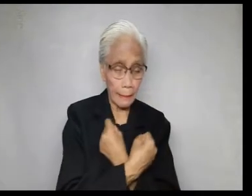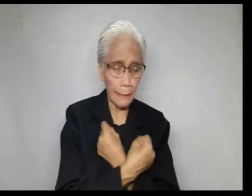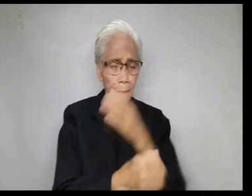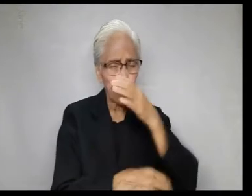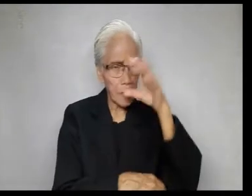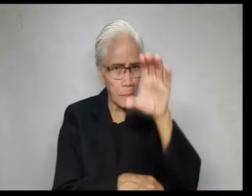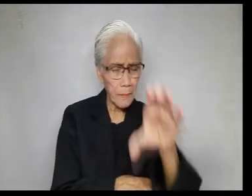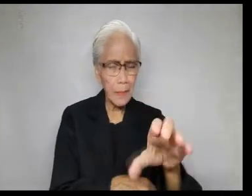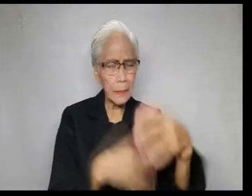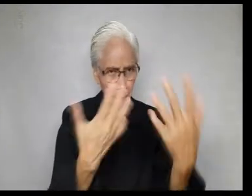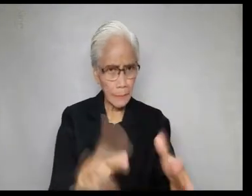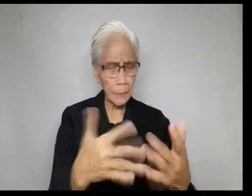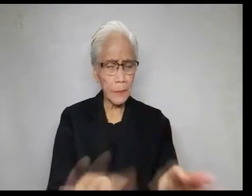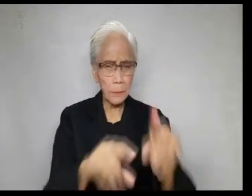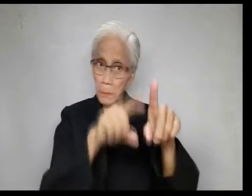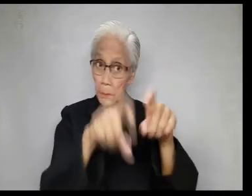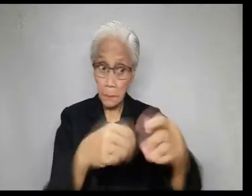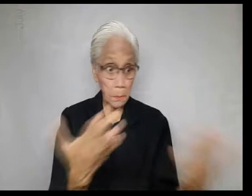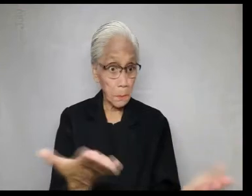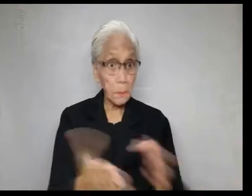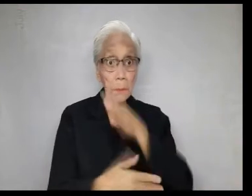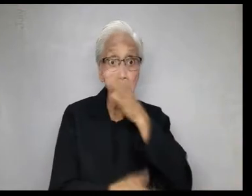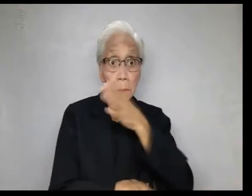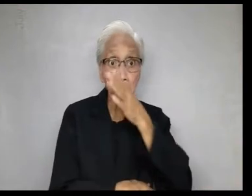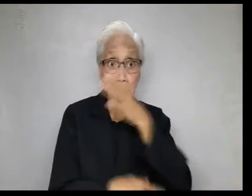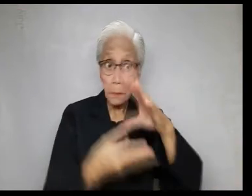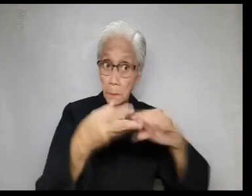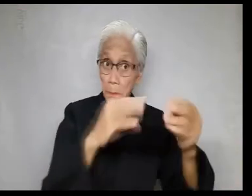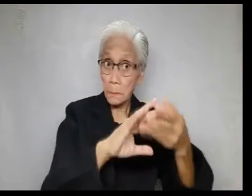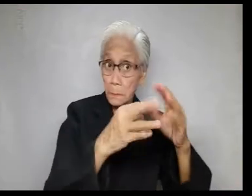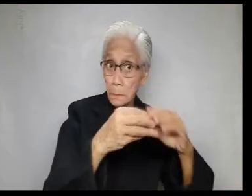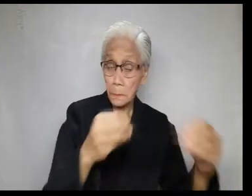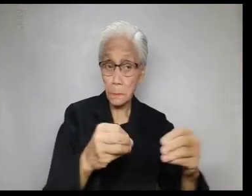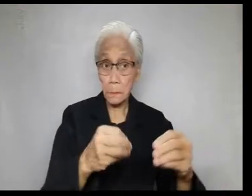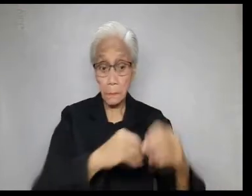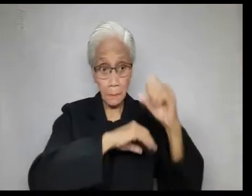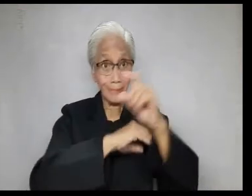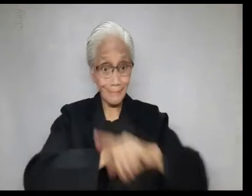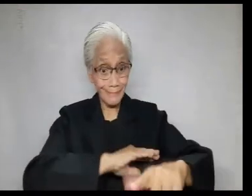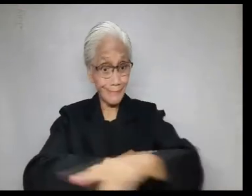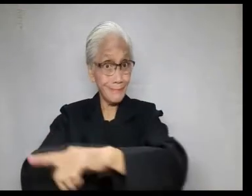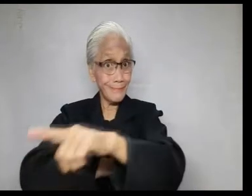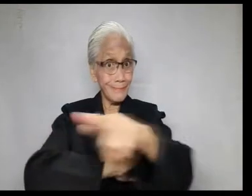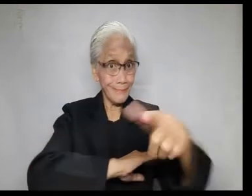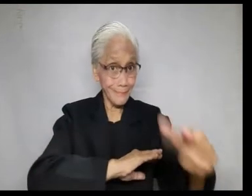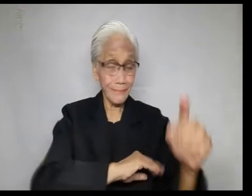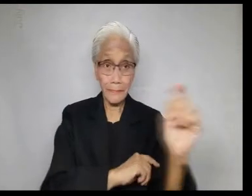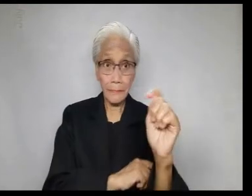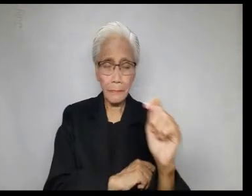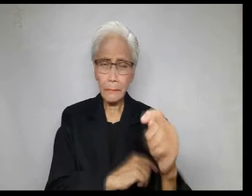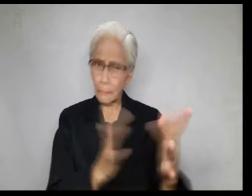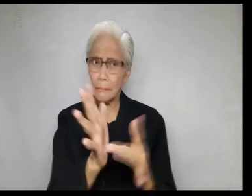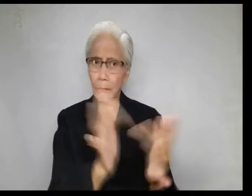Last Supper agape command is being tested in this breakfast meal episode by the Lake Tiberias.